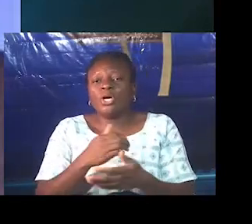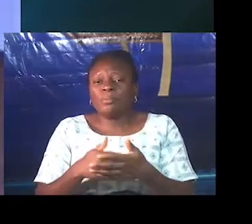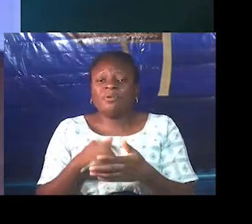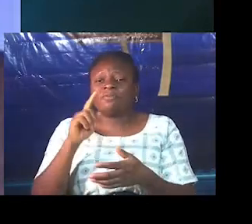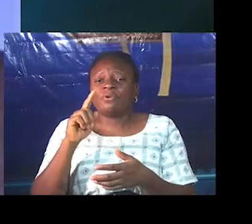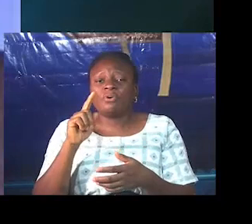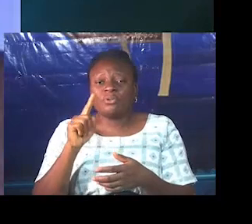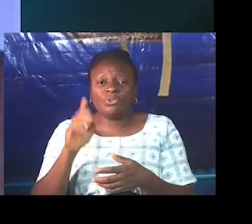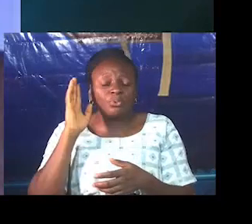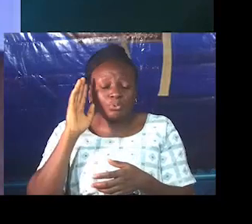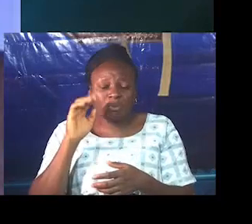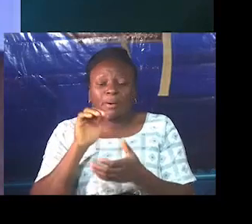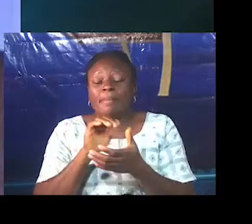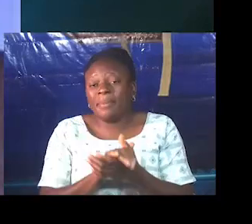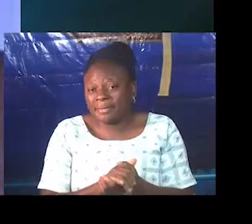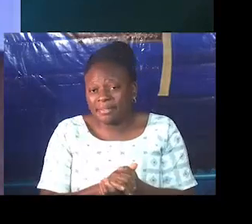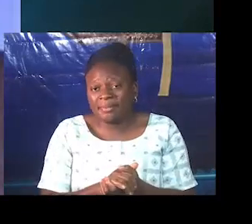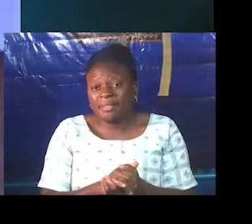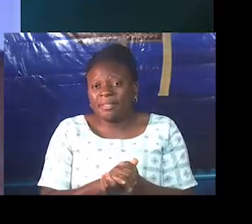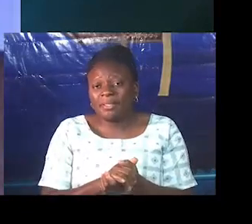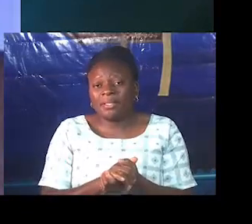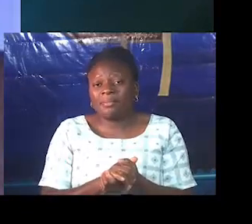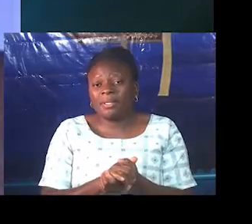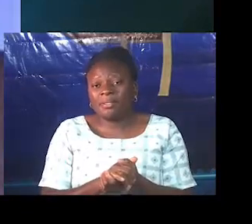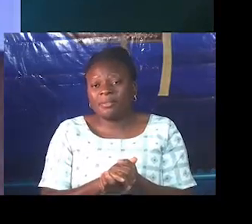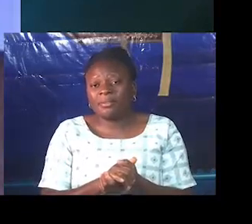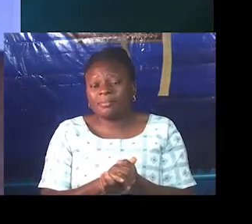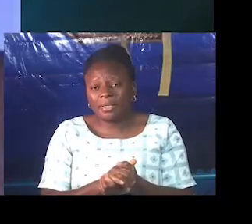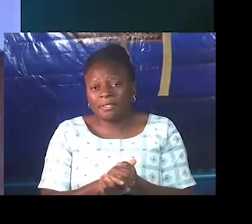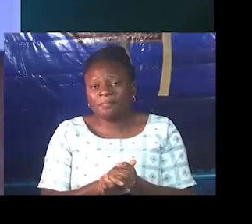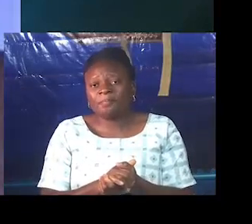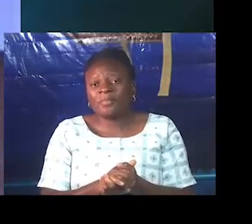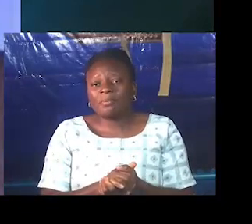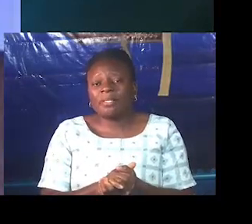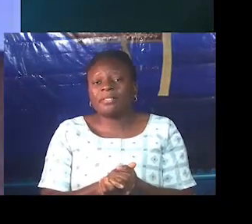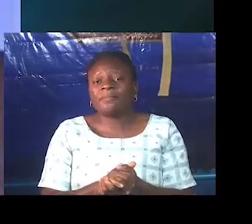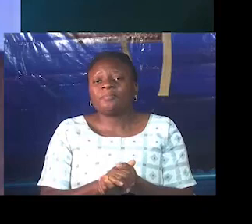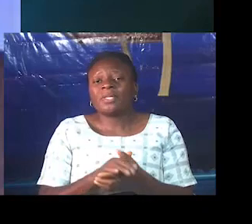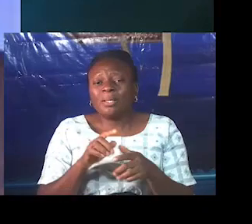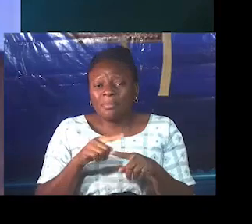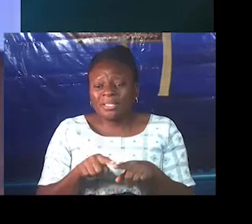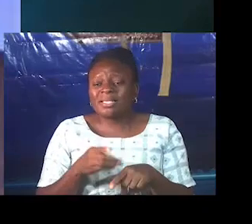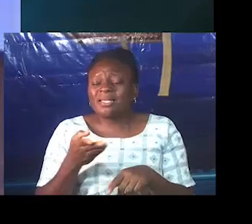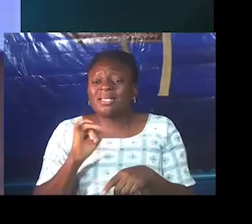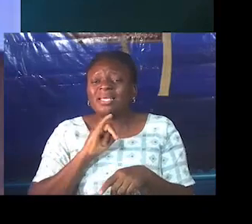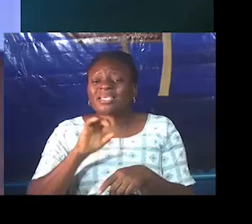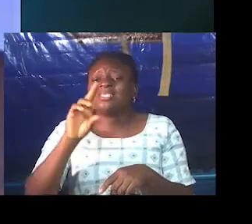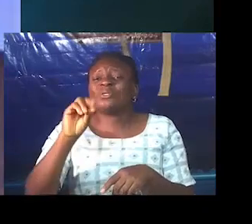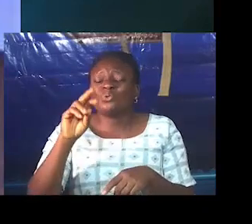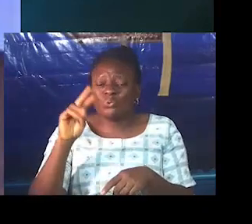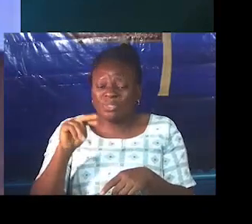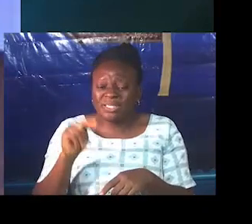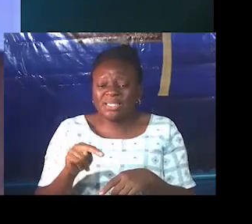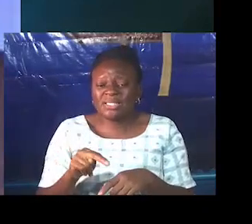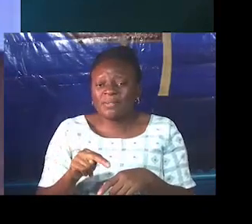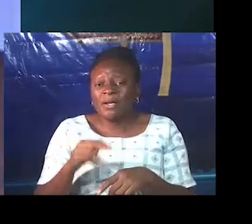into to get into marriage when you are not settled. A secondary school girl, for example, who is getting into marriage,